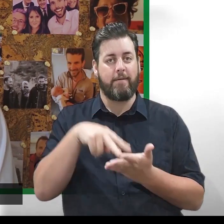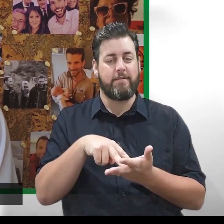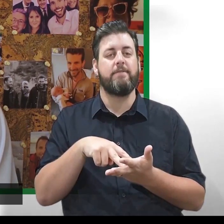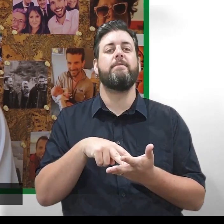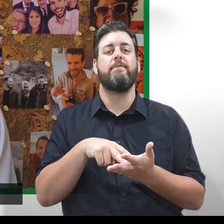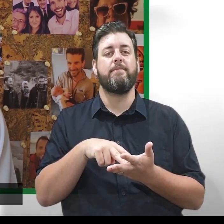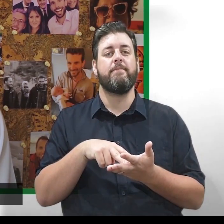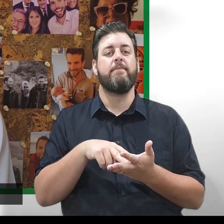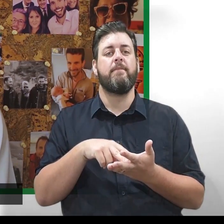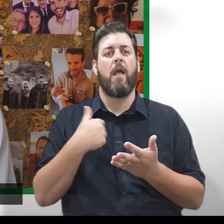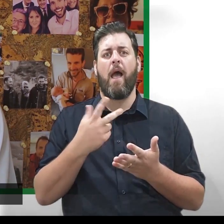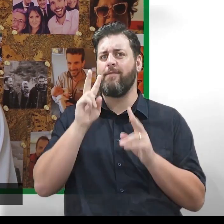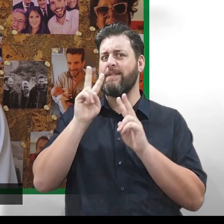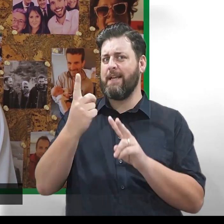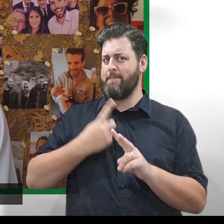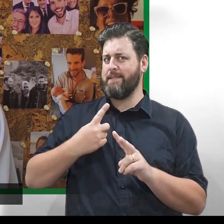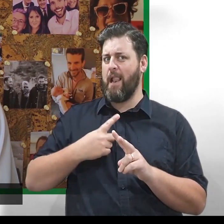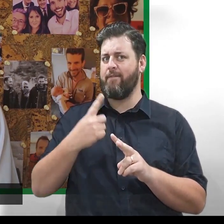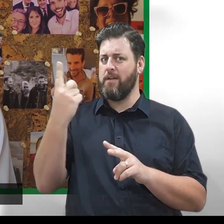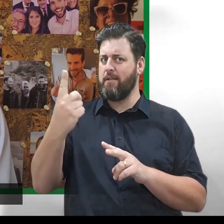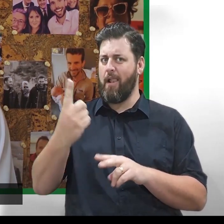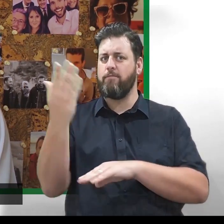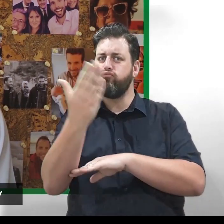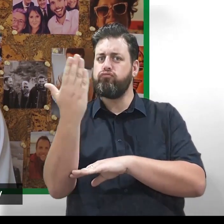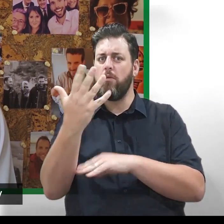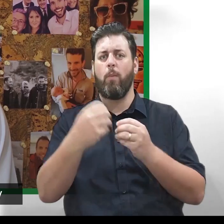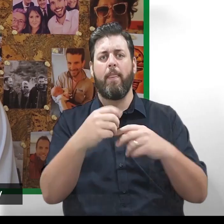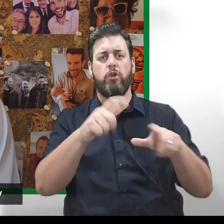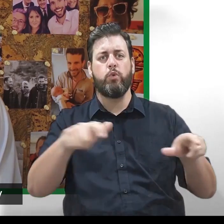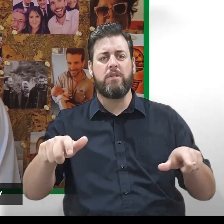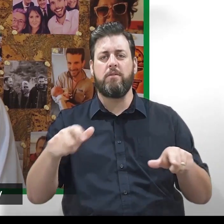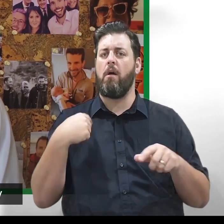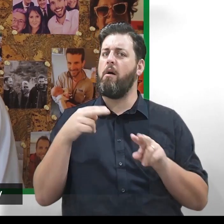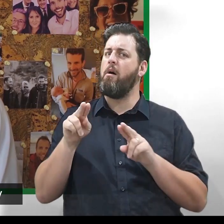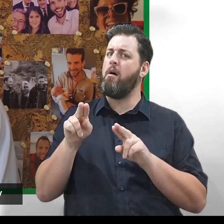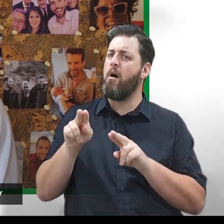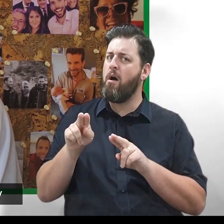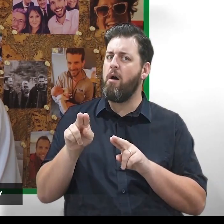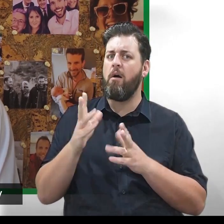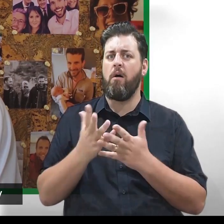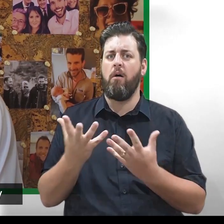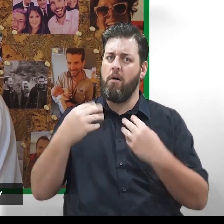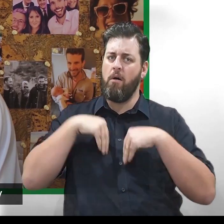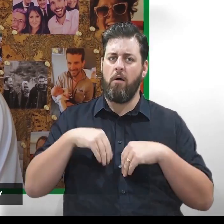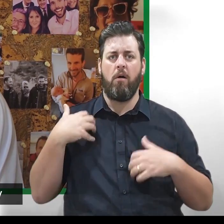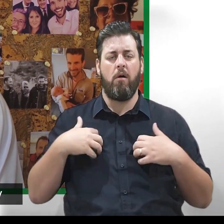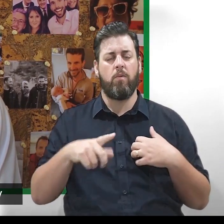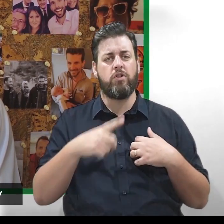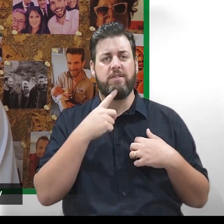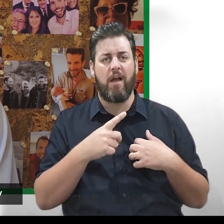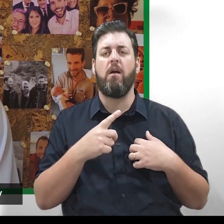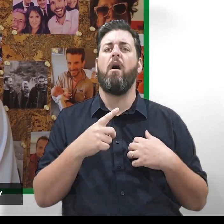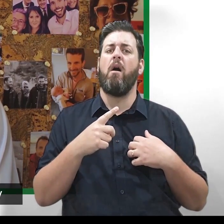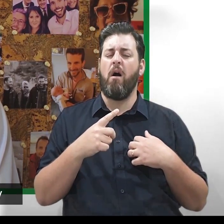I heard speak to a group of pupils just a few months ago, and I was so inspired by everything